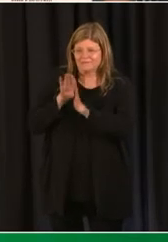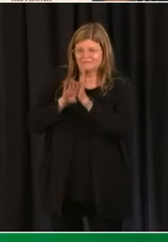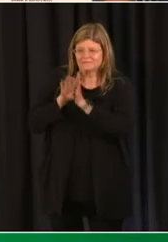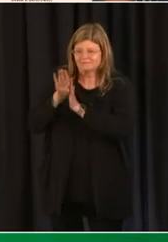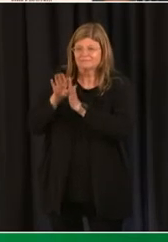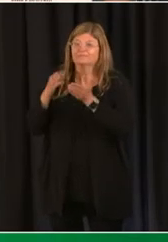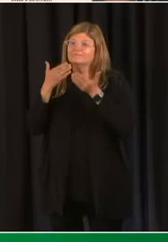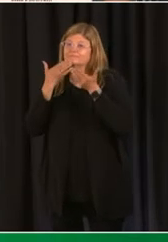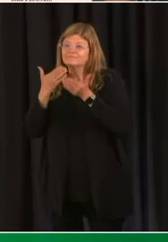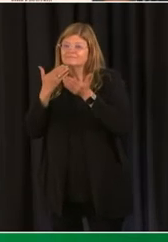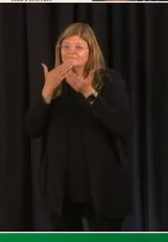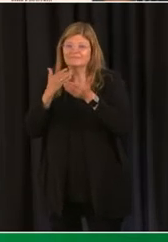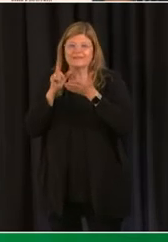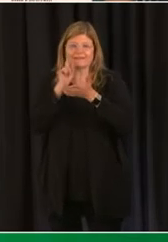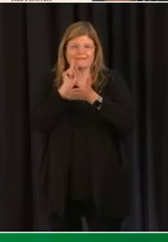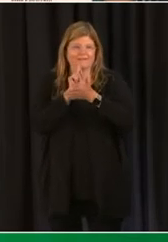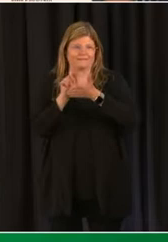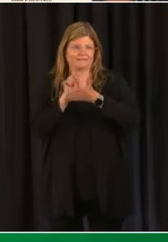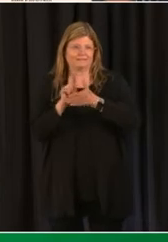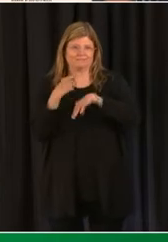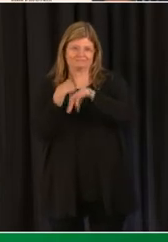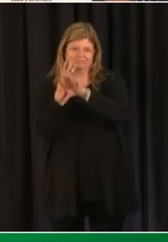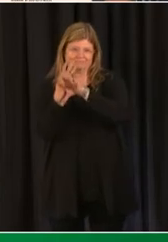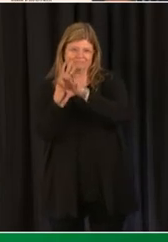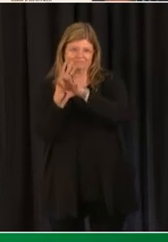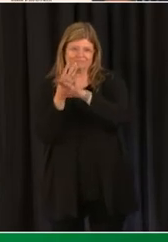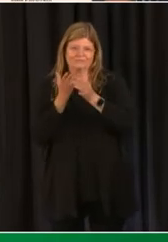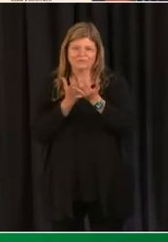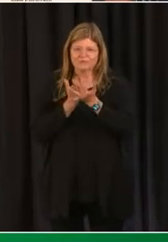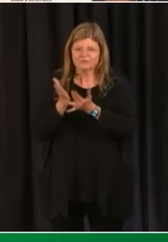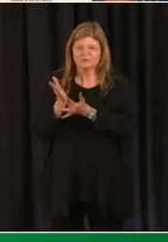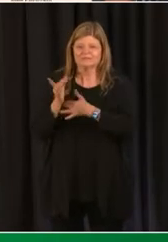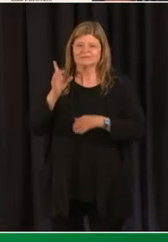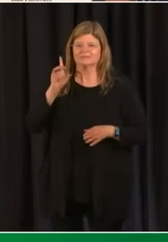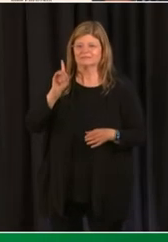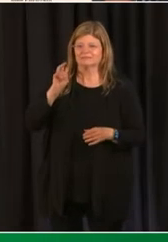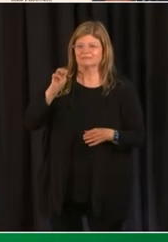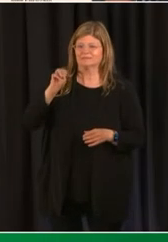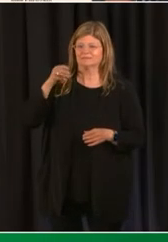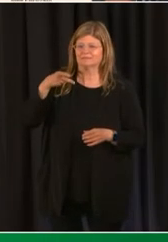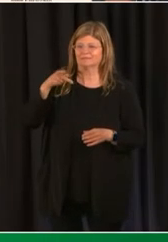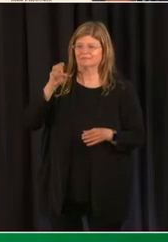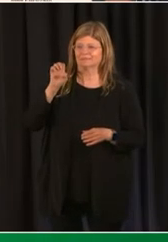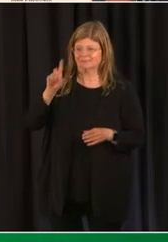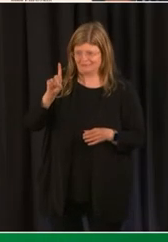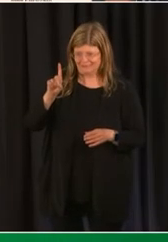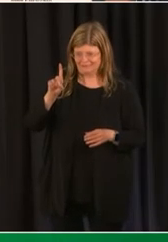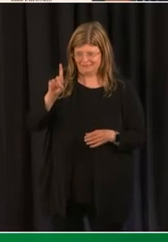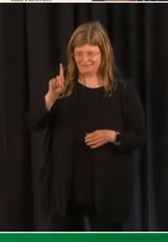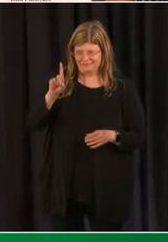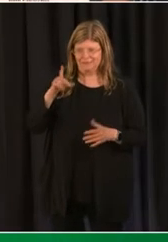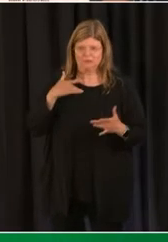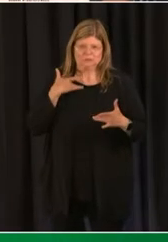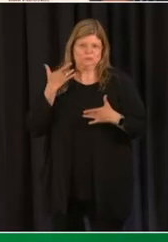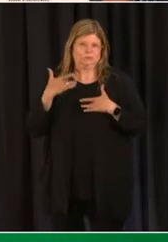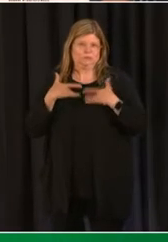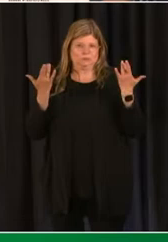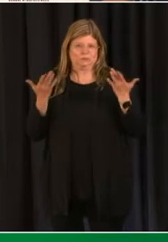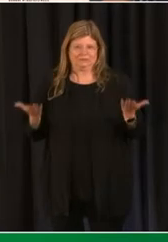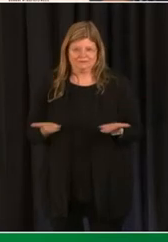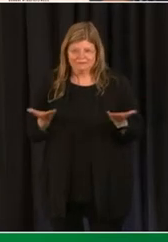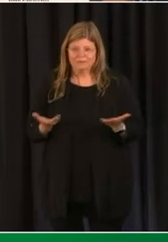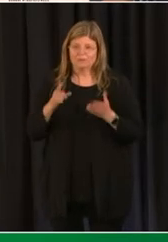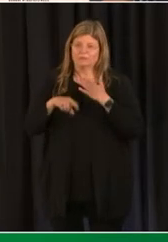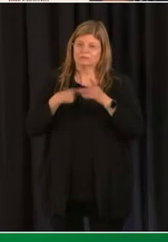weekly event that we host via DMPED, and we're really excited to be here today to talk about rent